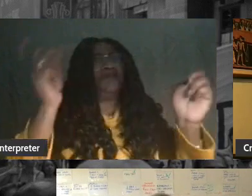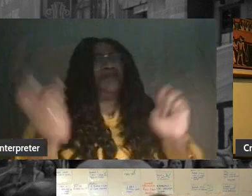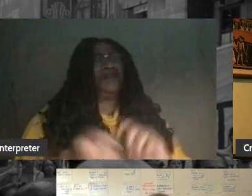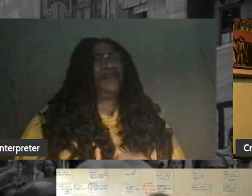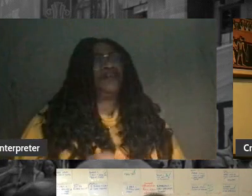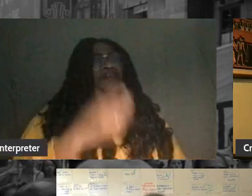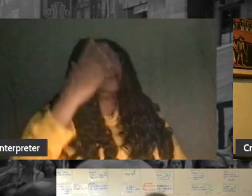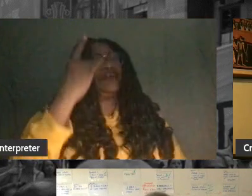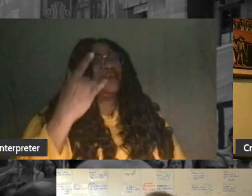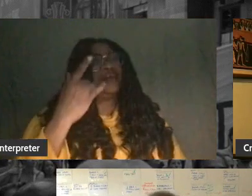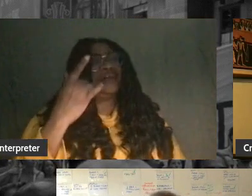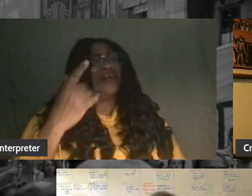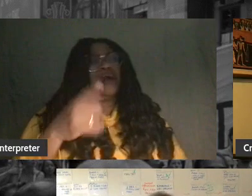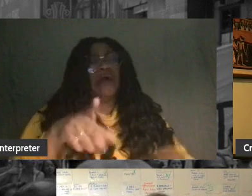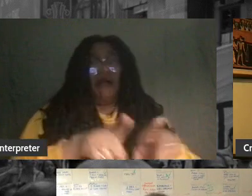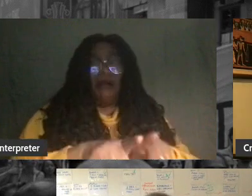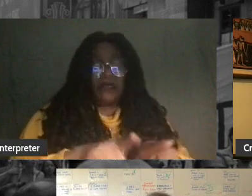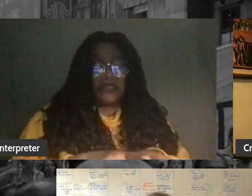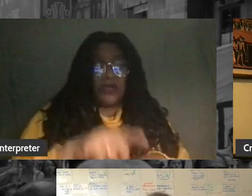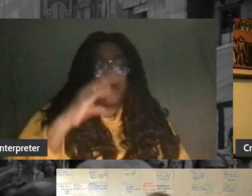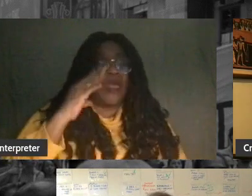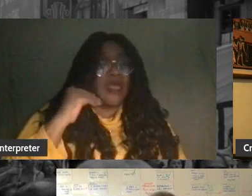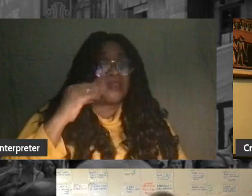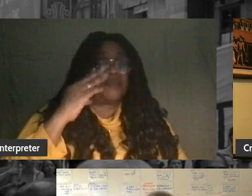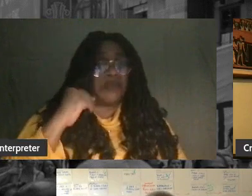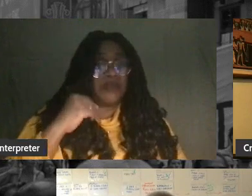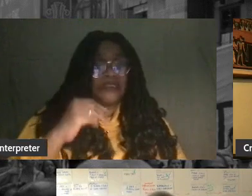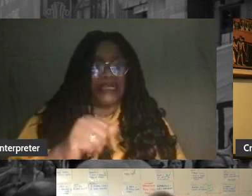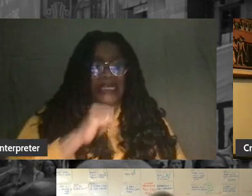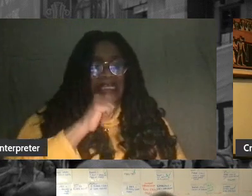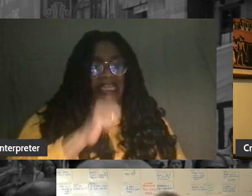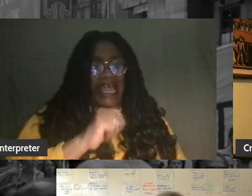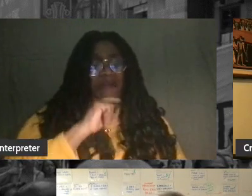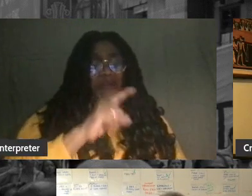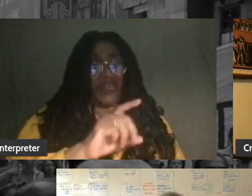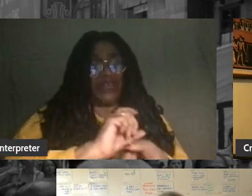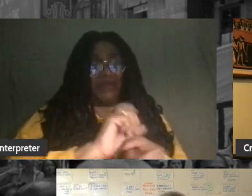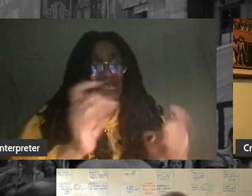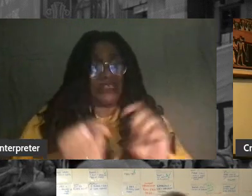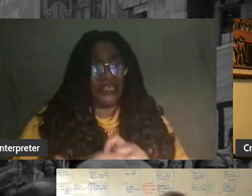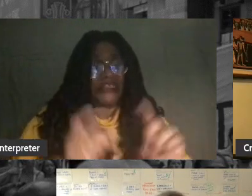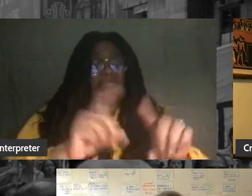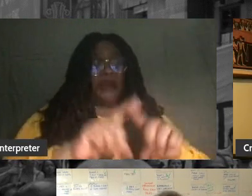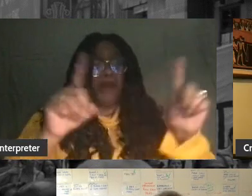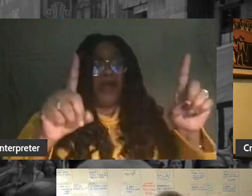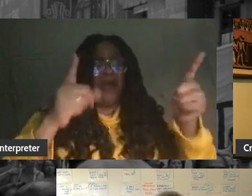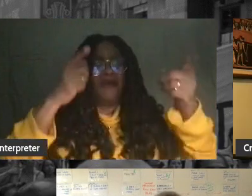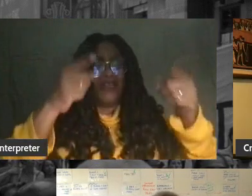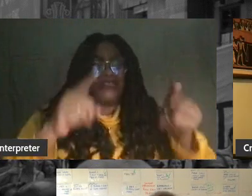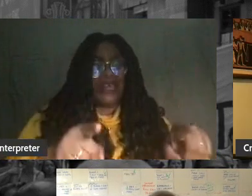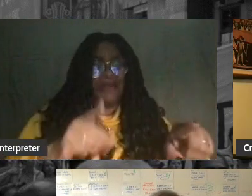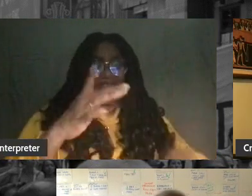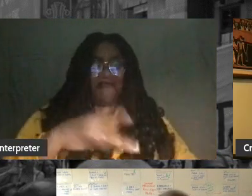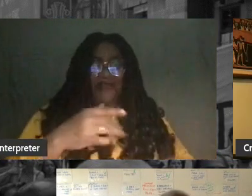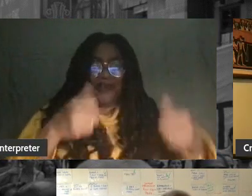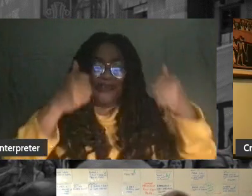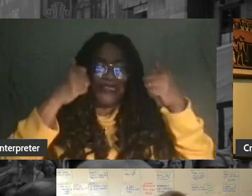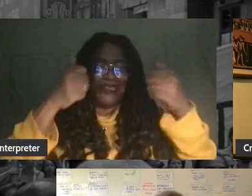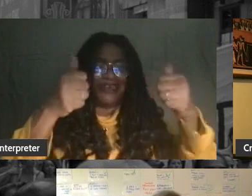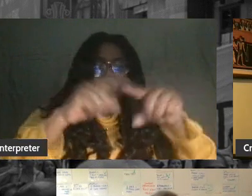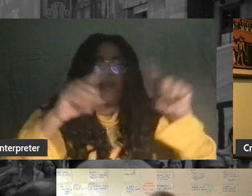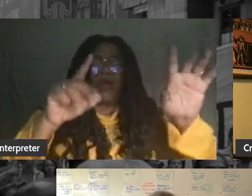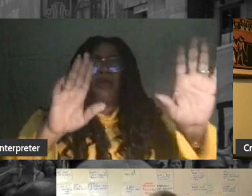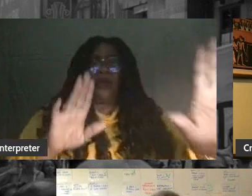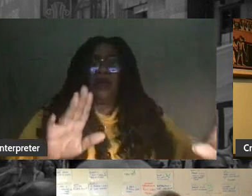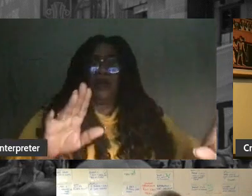why was that decision made? I've also had the experience a couple of times of things not really being changed, which when it's happening feels really good, but red flag, it